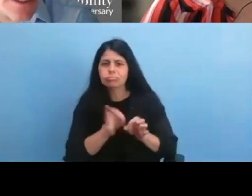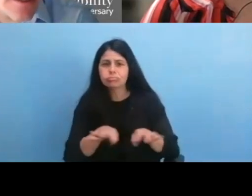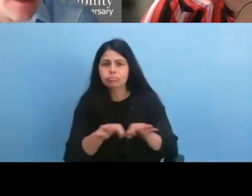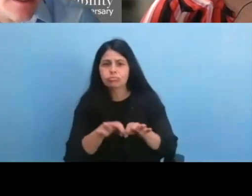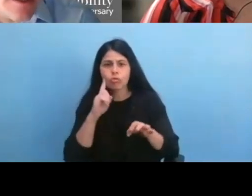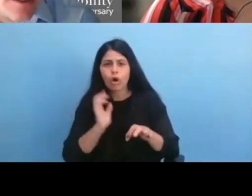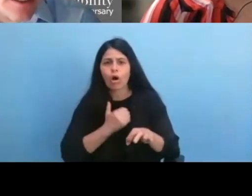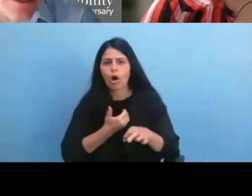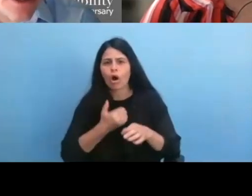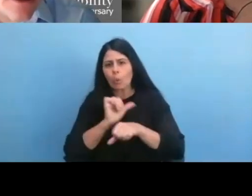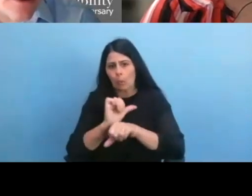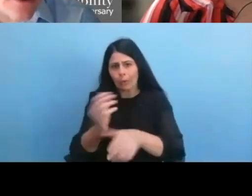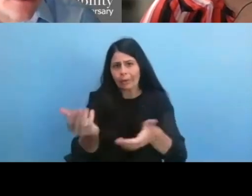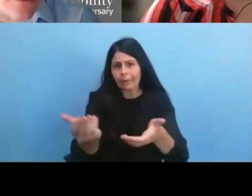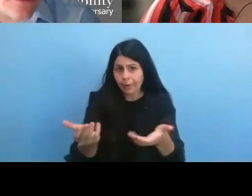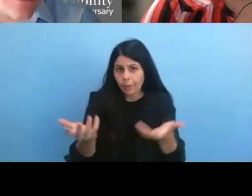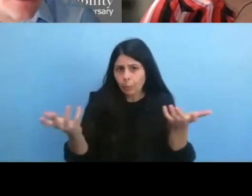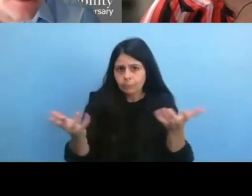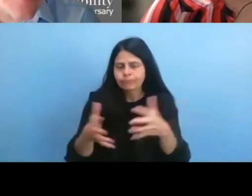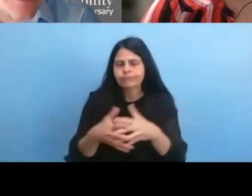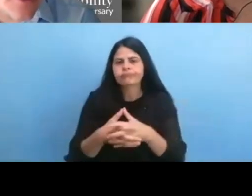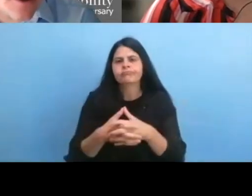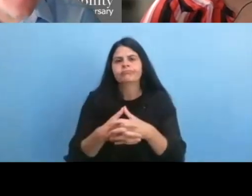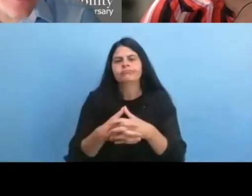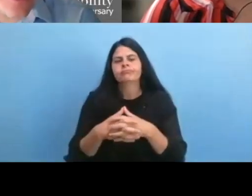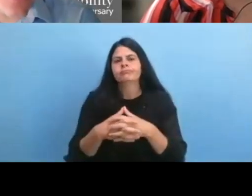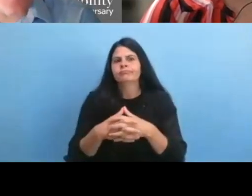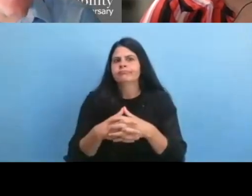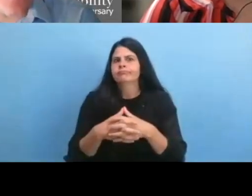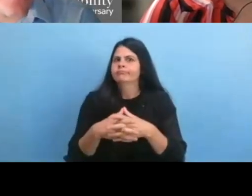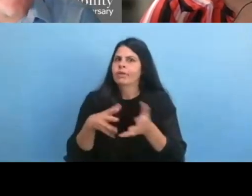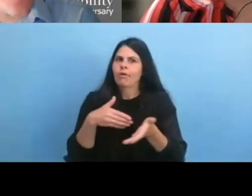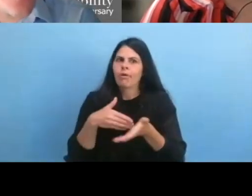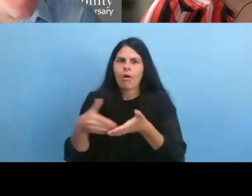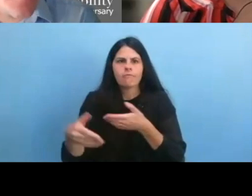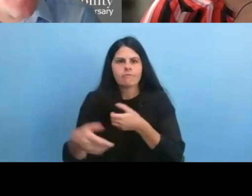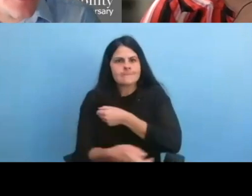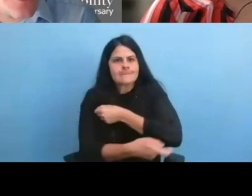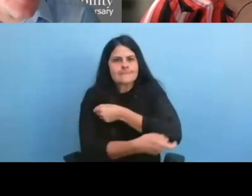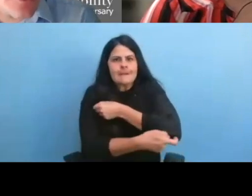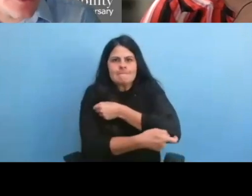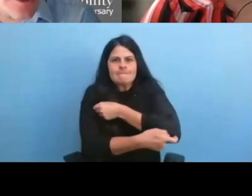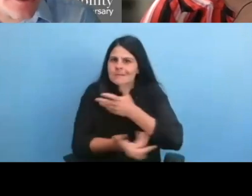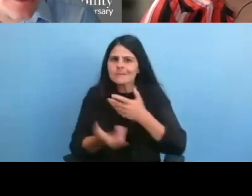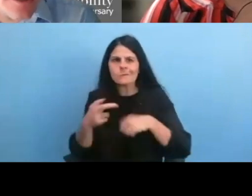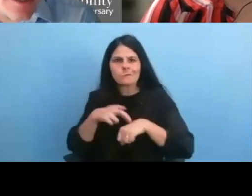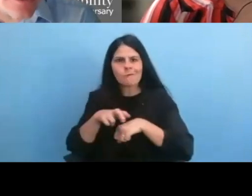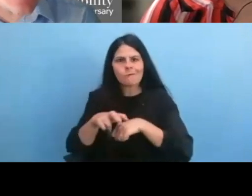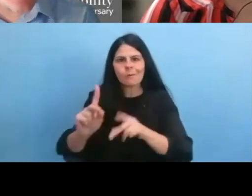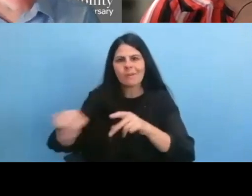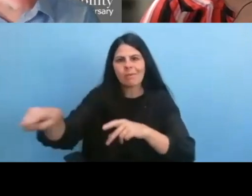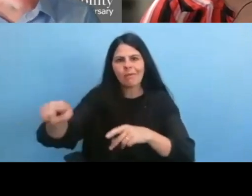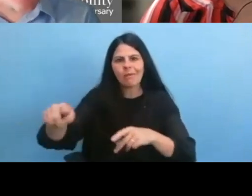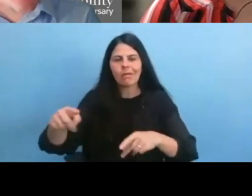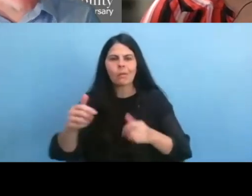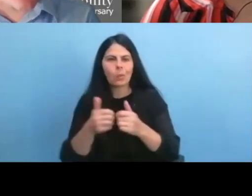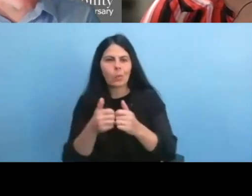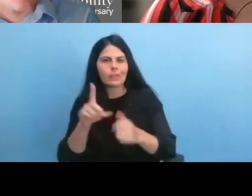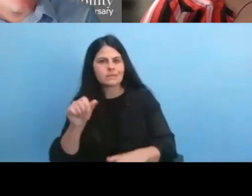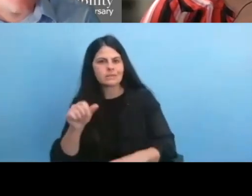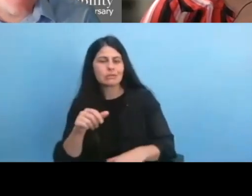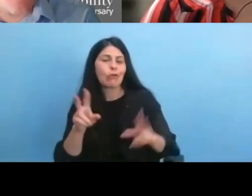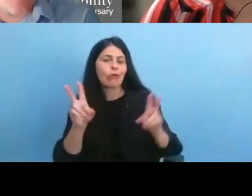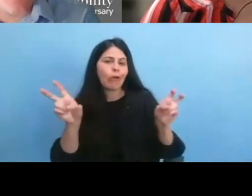is that it's so tempting often to refer to people with disabilities as being